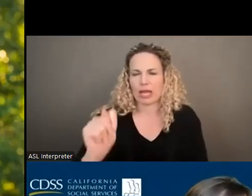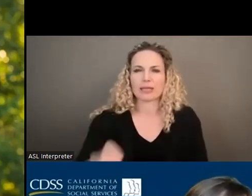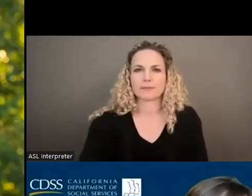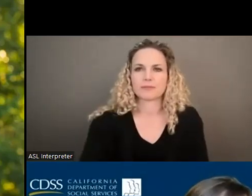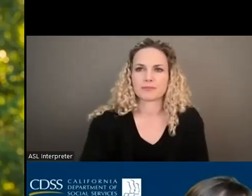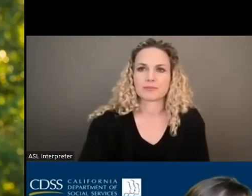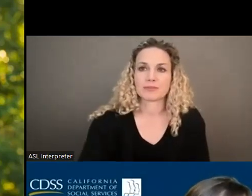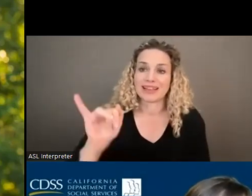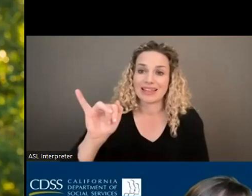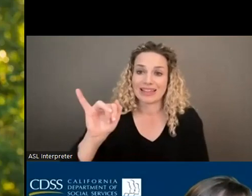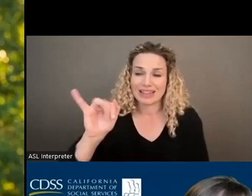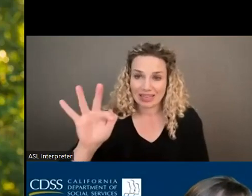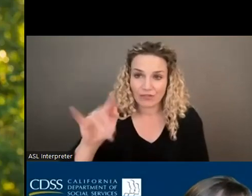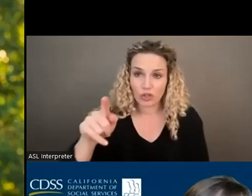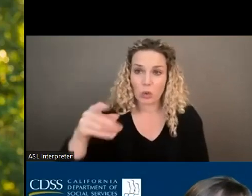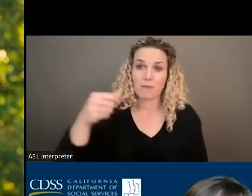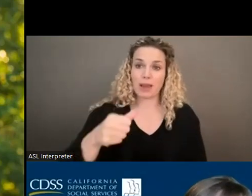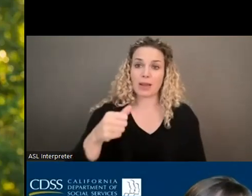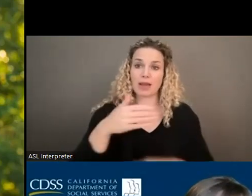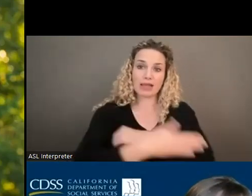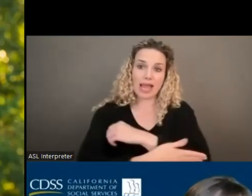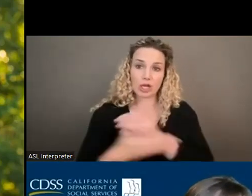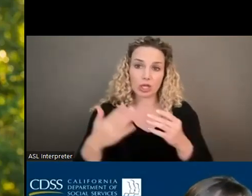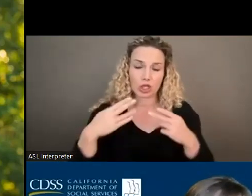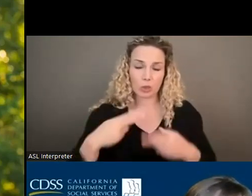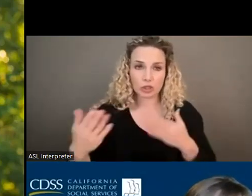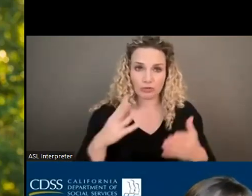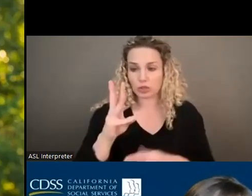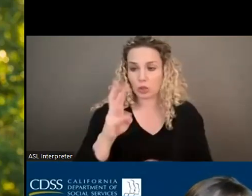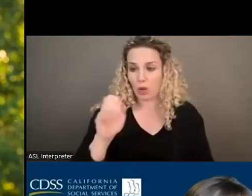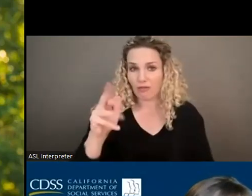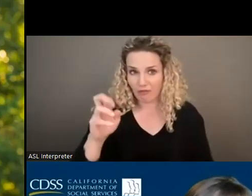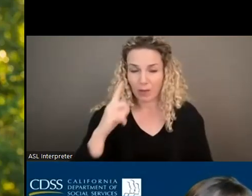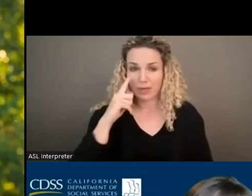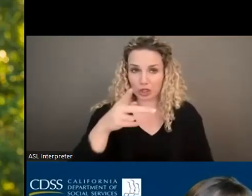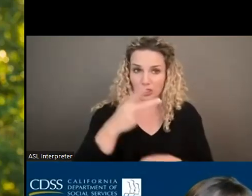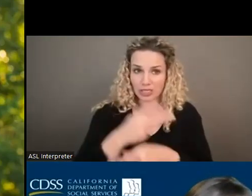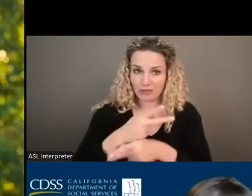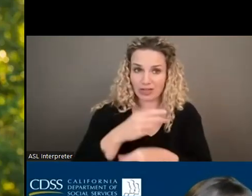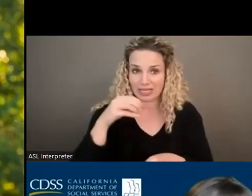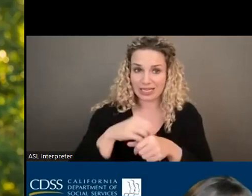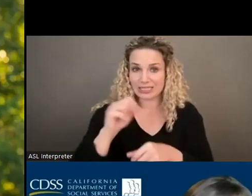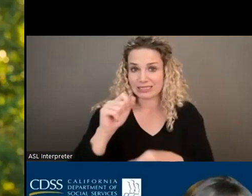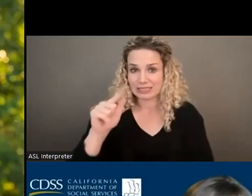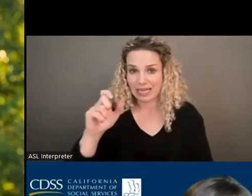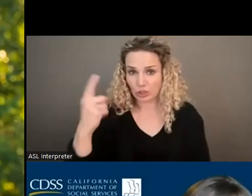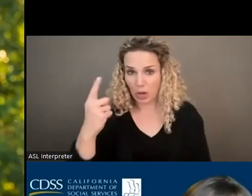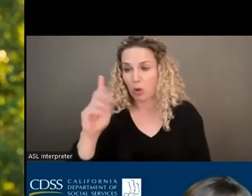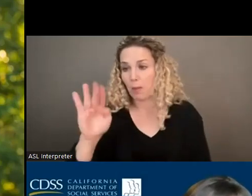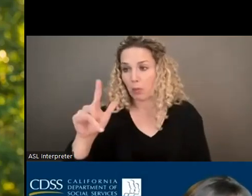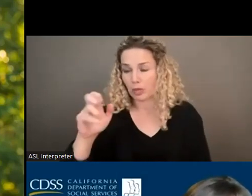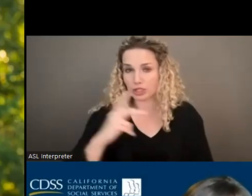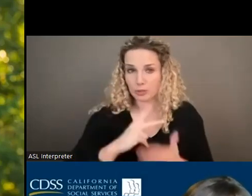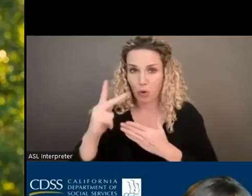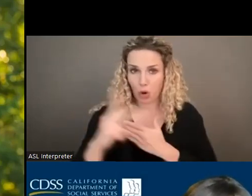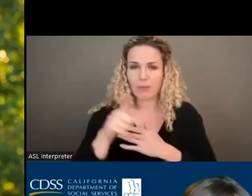If you are paid by the County Human Services or Welfare Department because you care for a child enrolled in the Stage 1 or Bridge program,